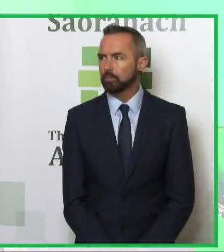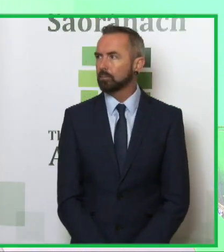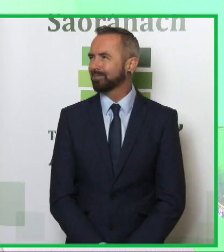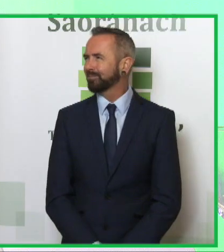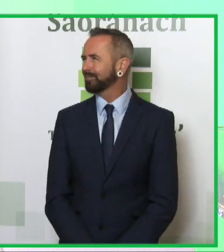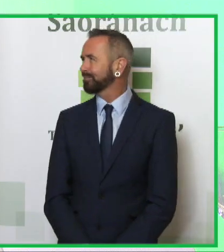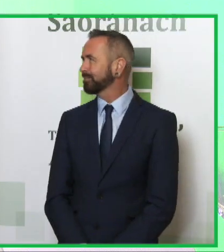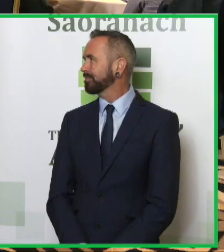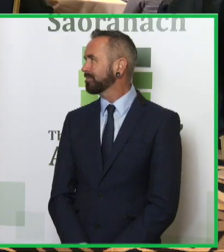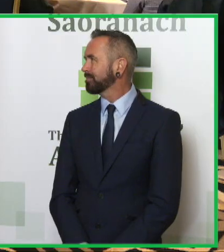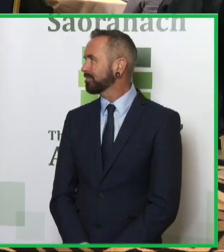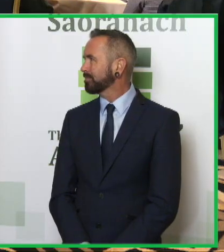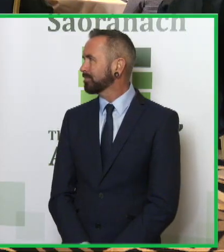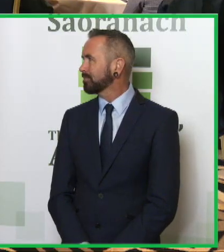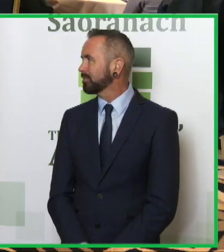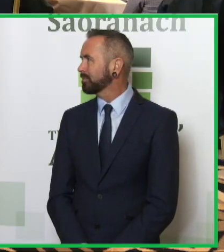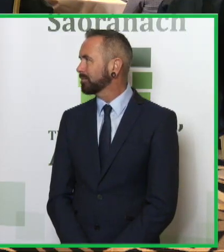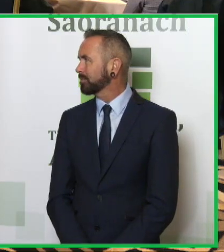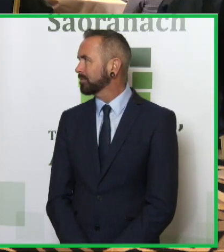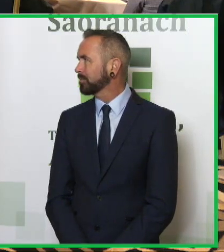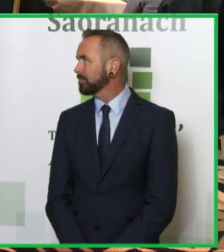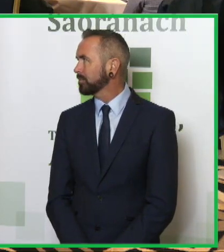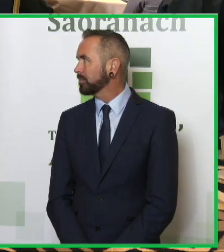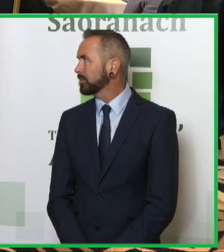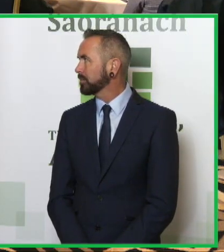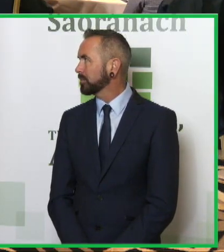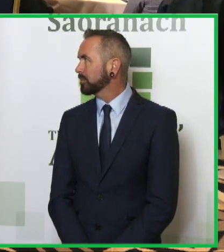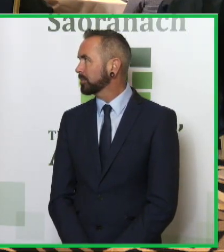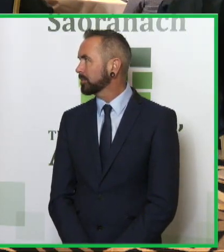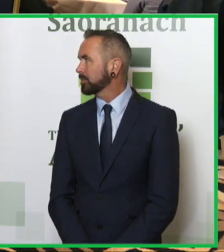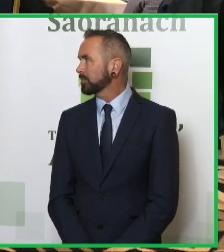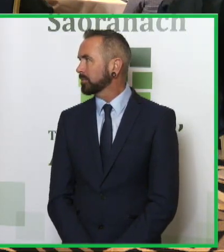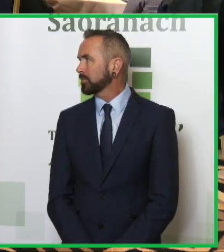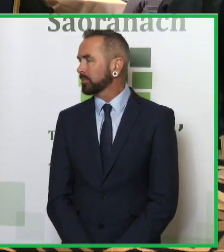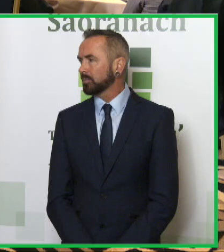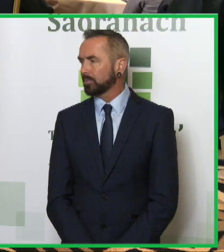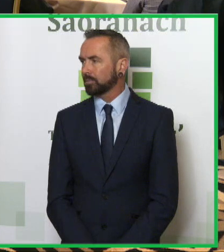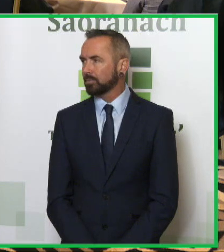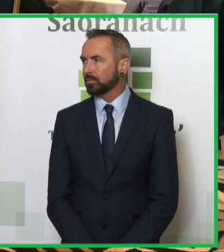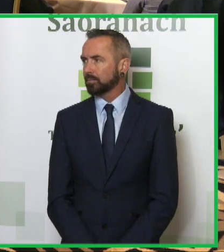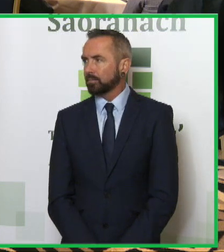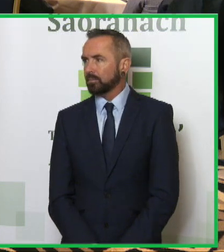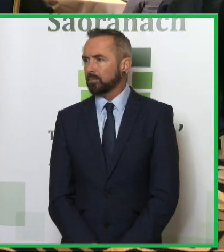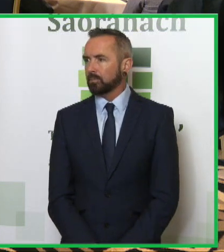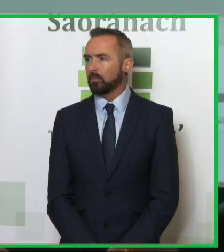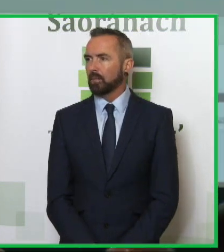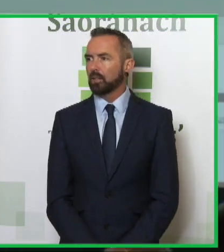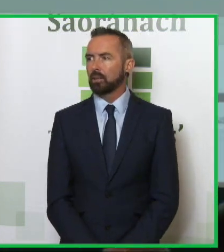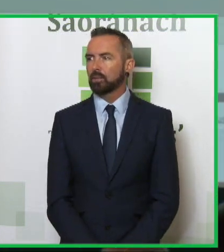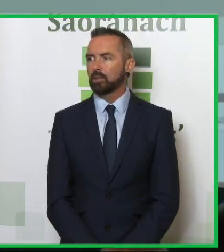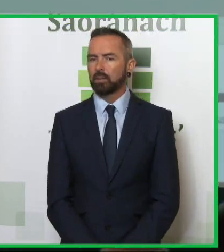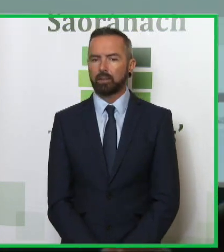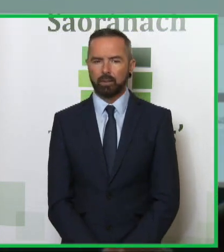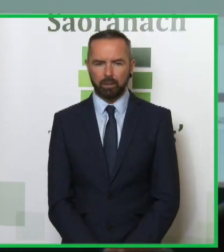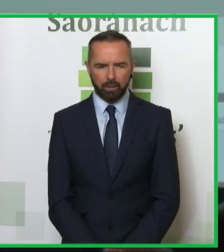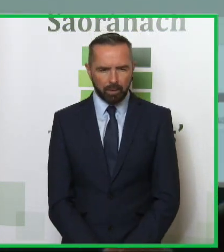entire spectrum of, or the entire range of drugs on here. DMT, Okay. psilocybin. Okay, so it's those listed together. Is